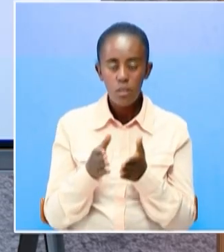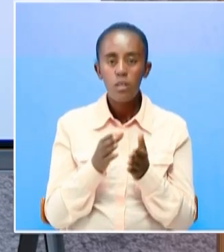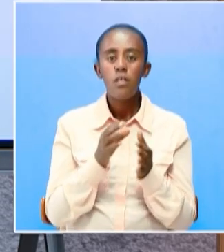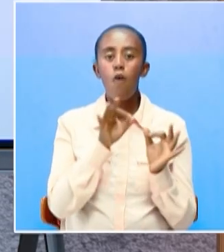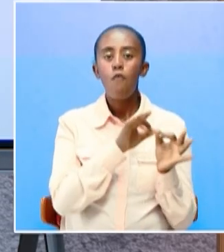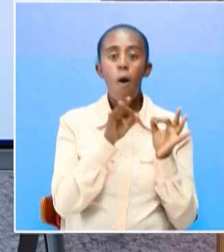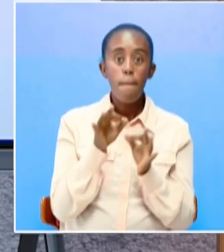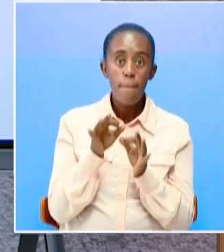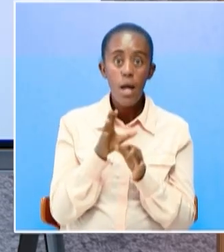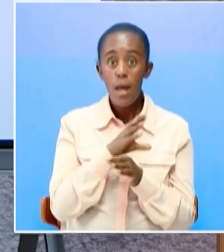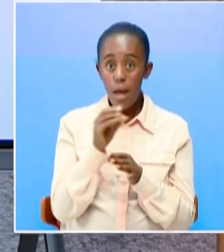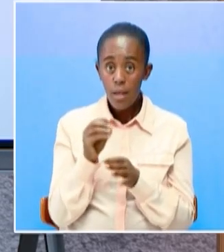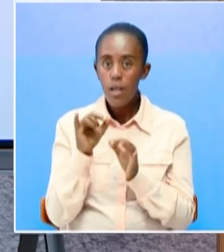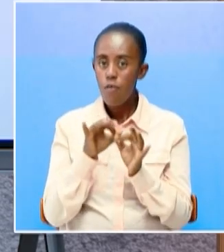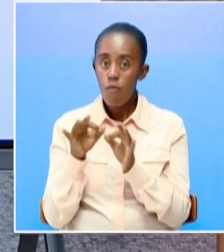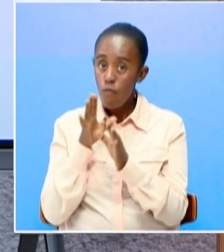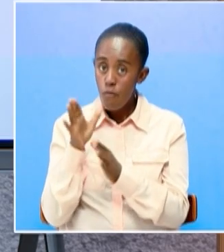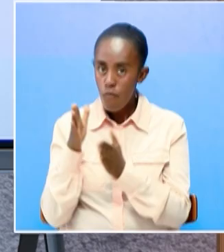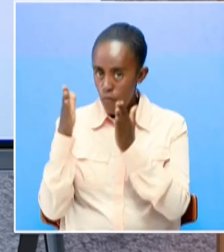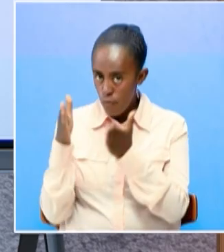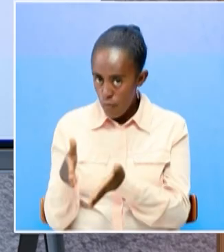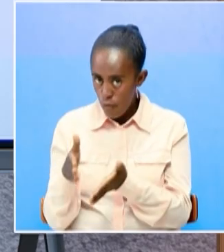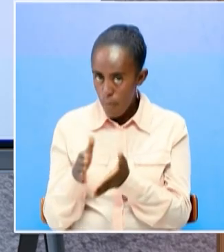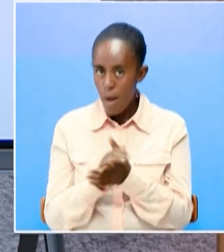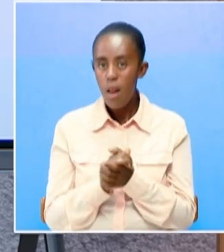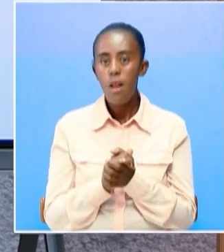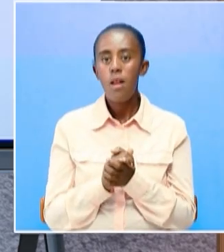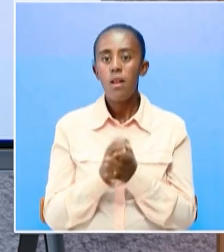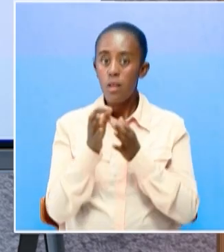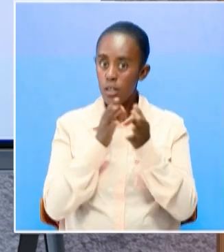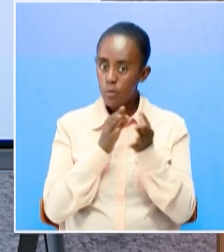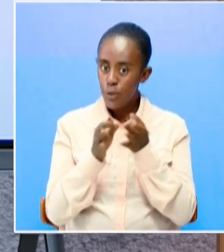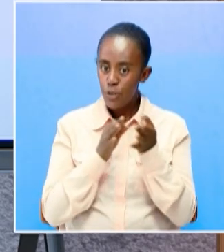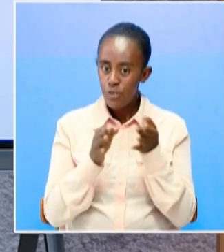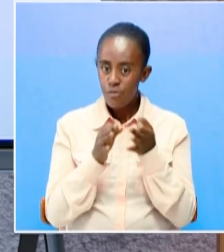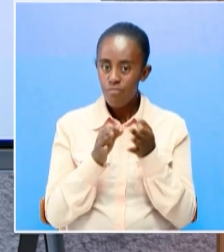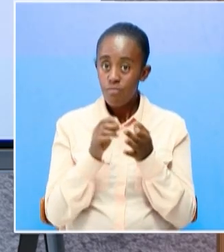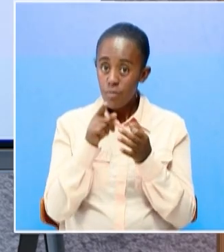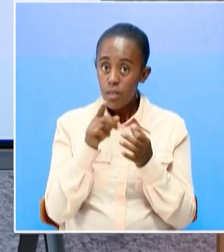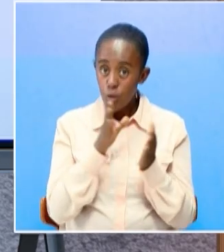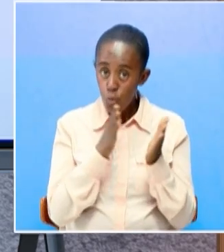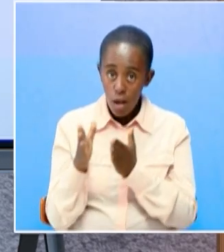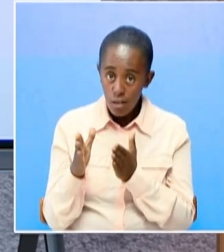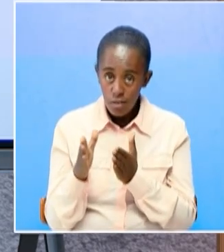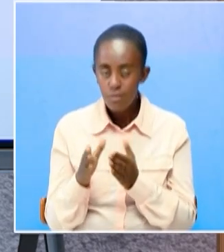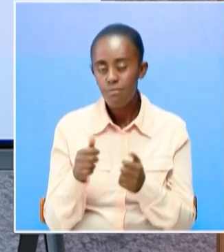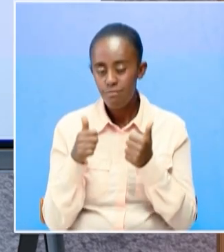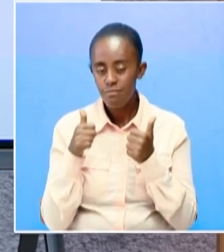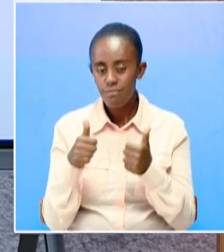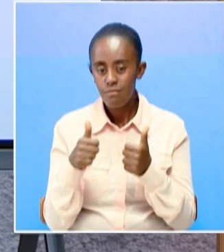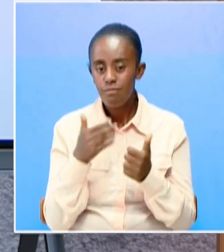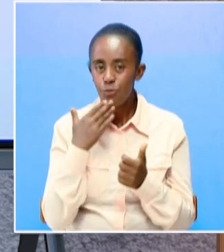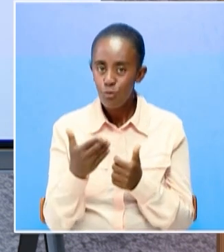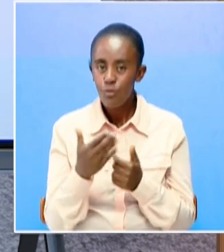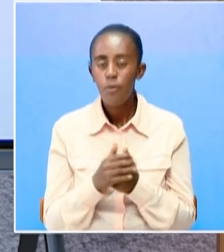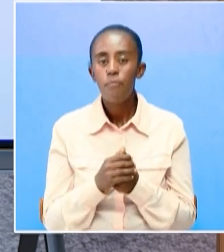used under formal and which could be used under informal expressions. Are you ready? Good. Please